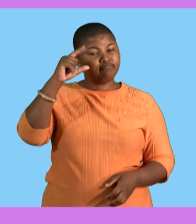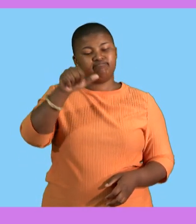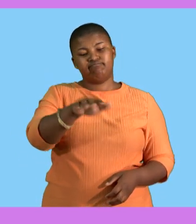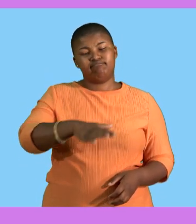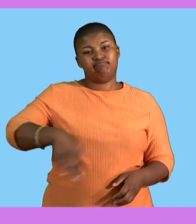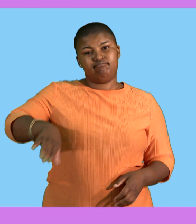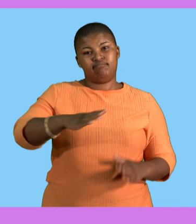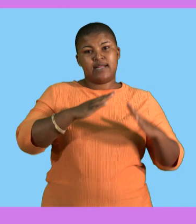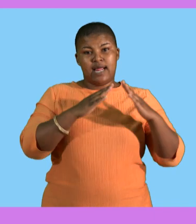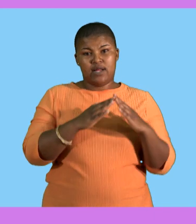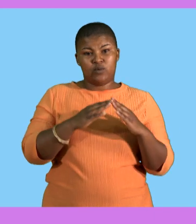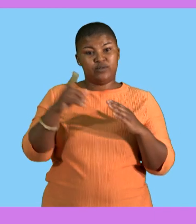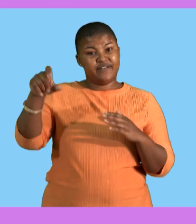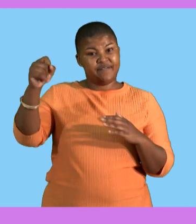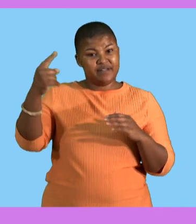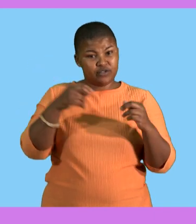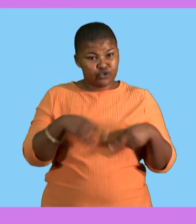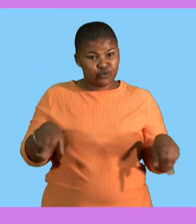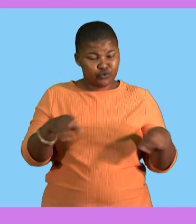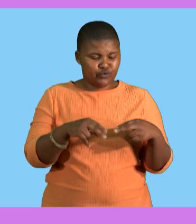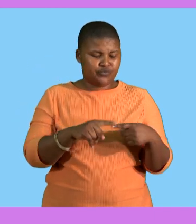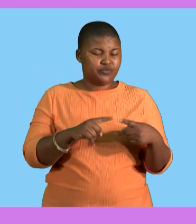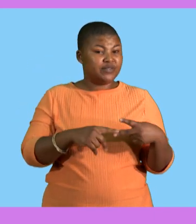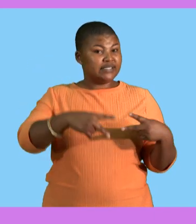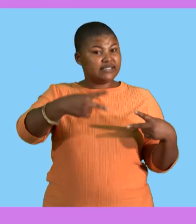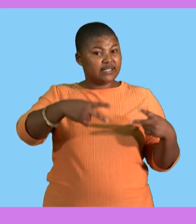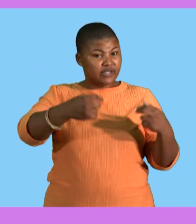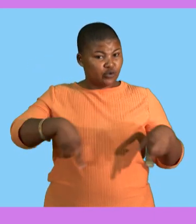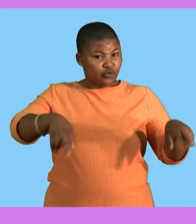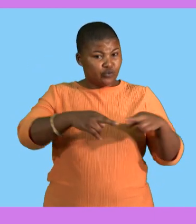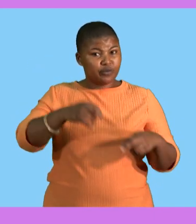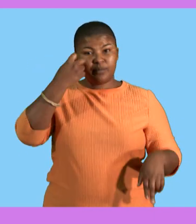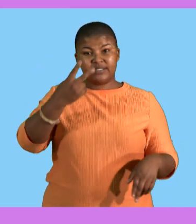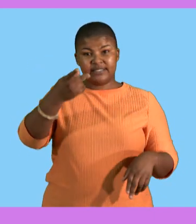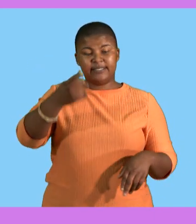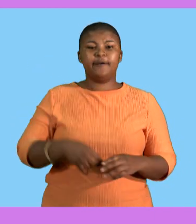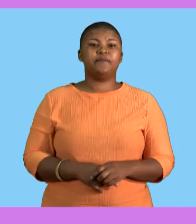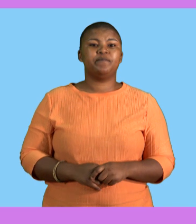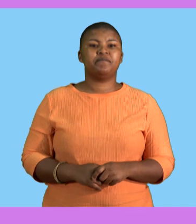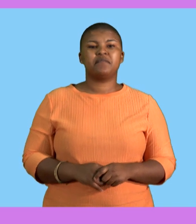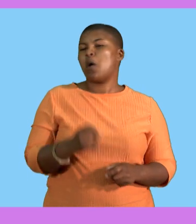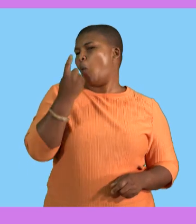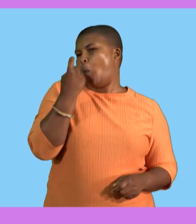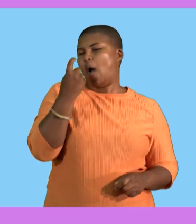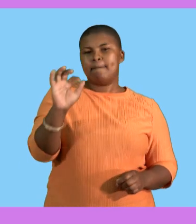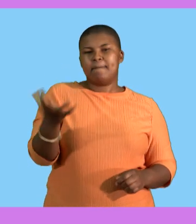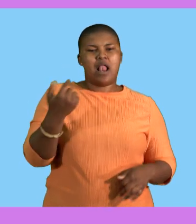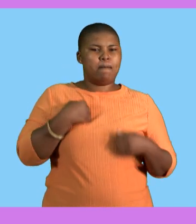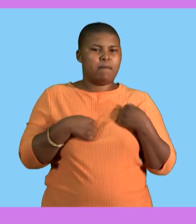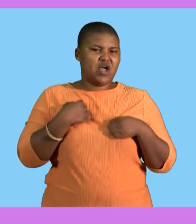There is the first bedroom, and here's the second bedroom. There is only one